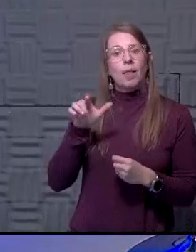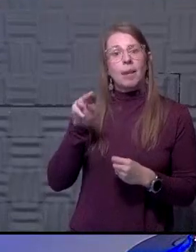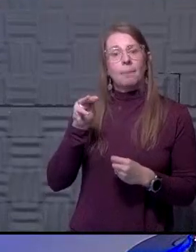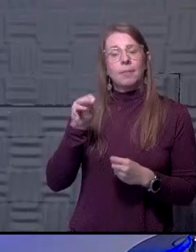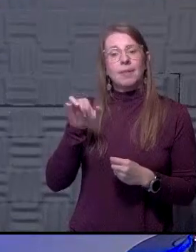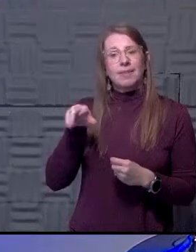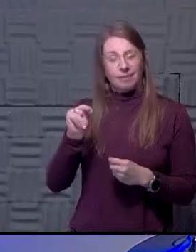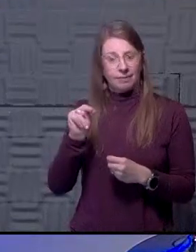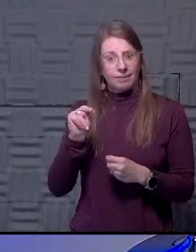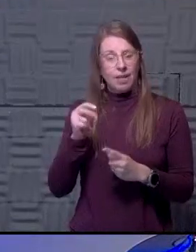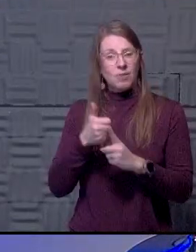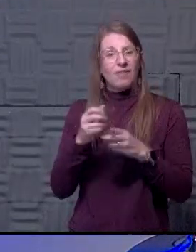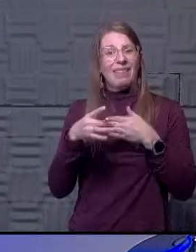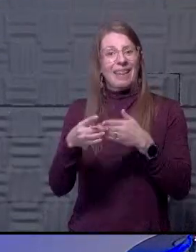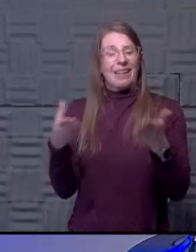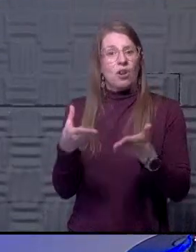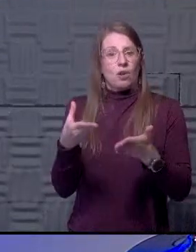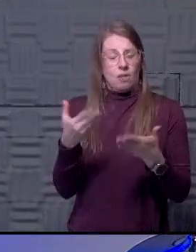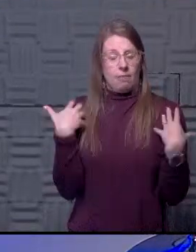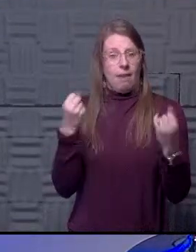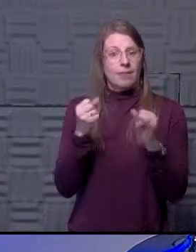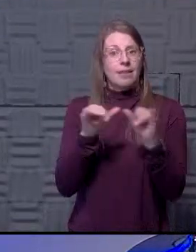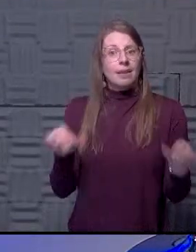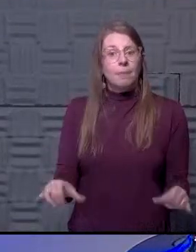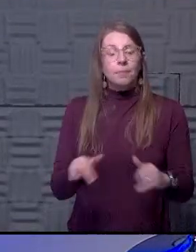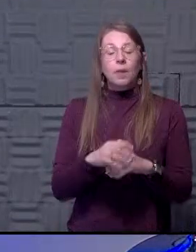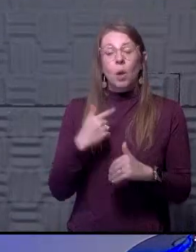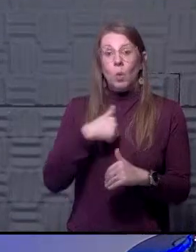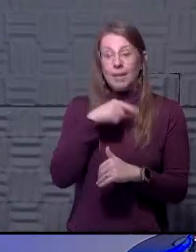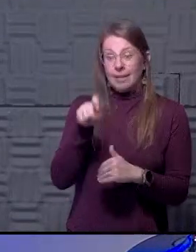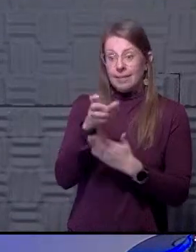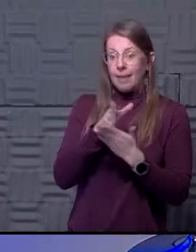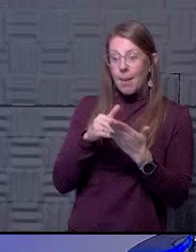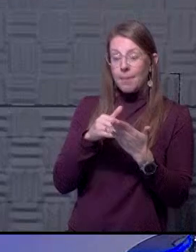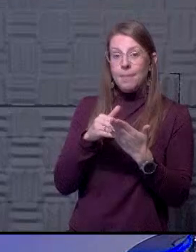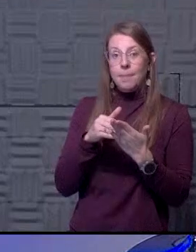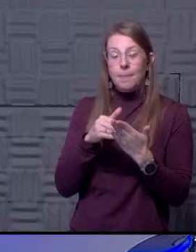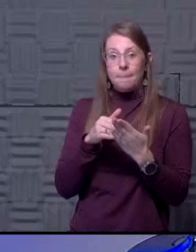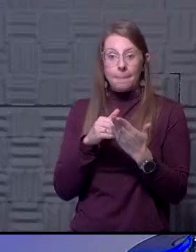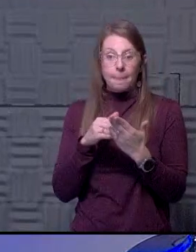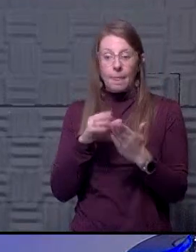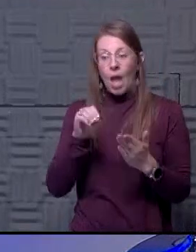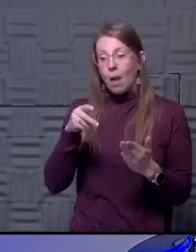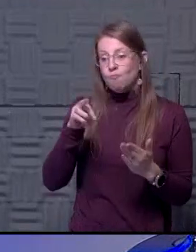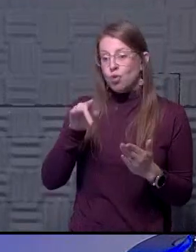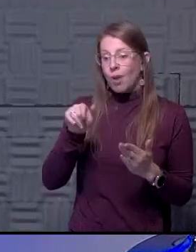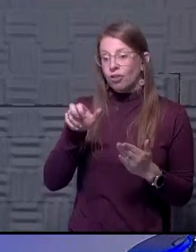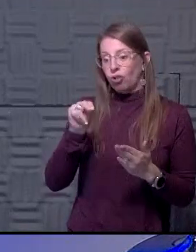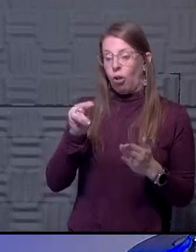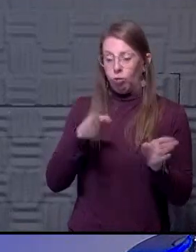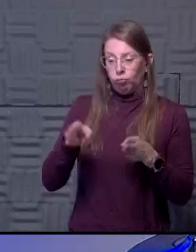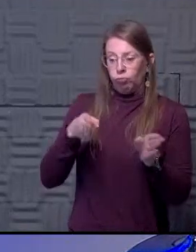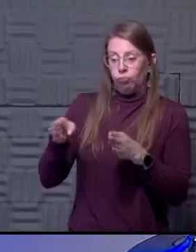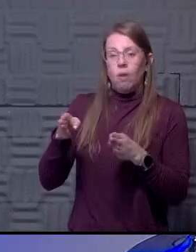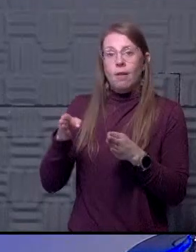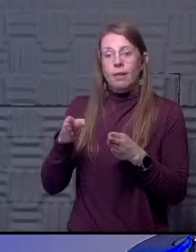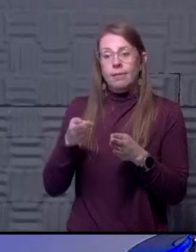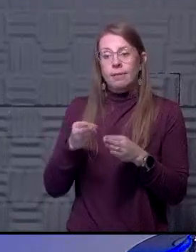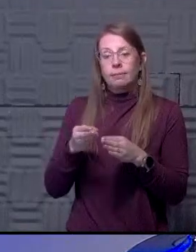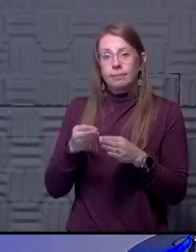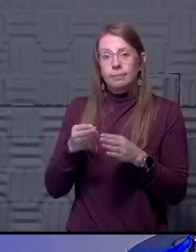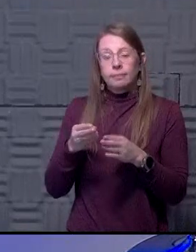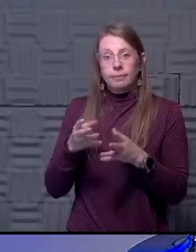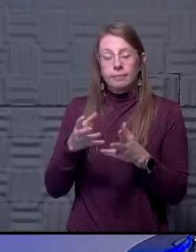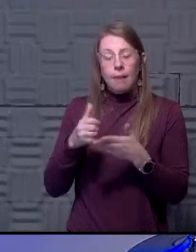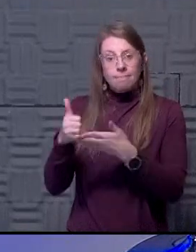effort here at the health system, and when we needed some operational guidance and things to get moving, once we knew